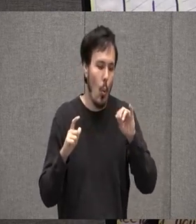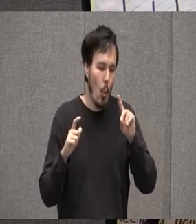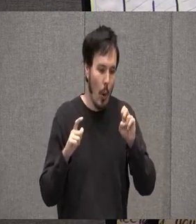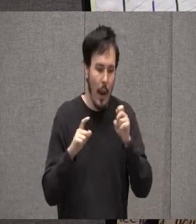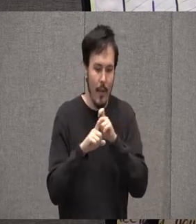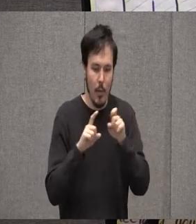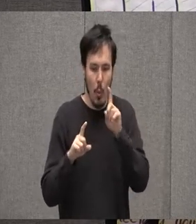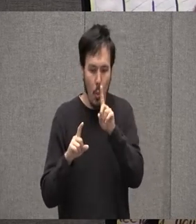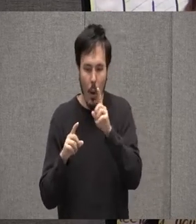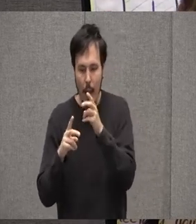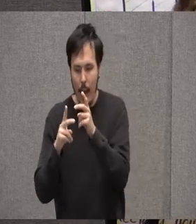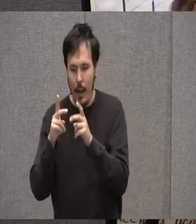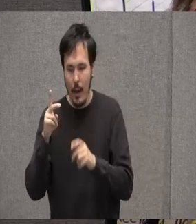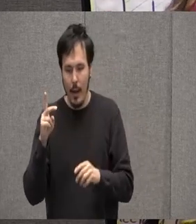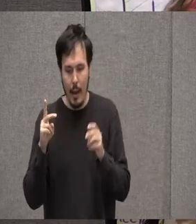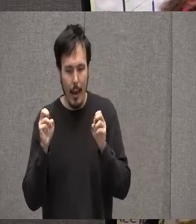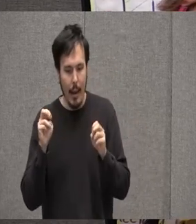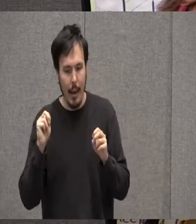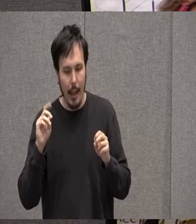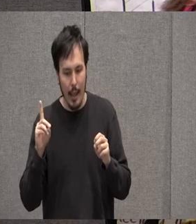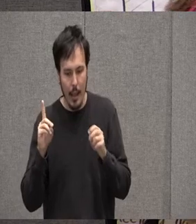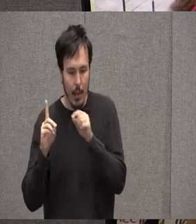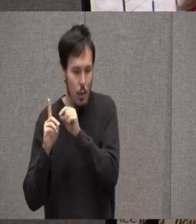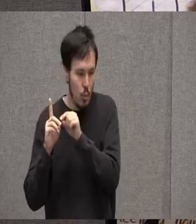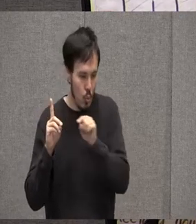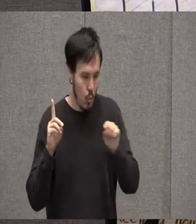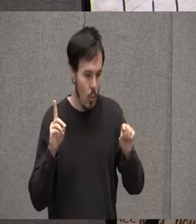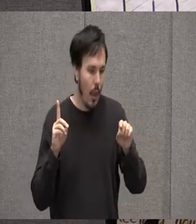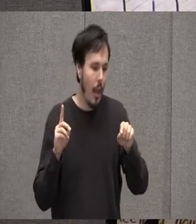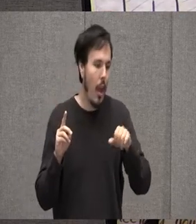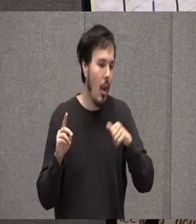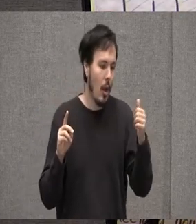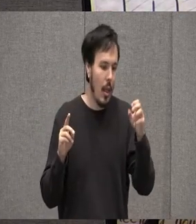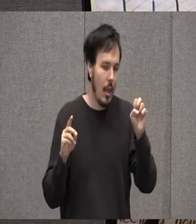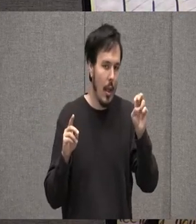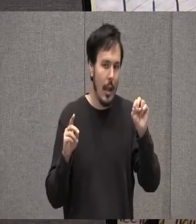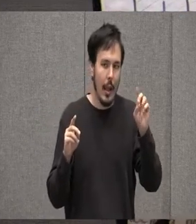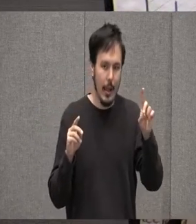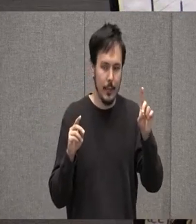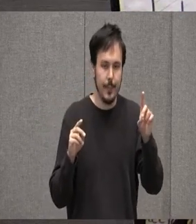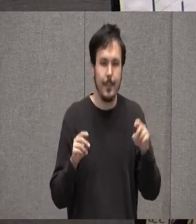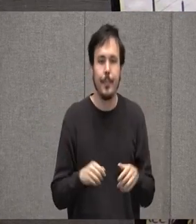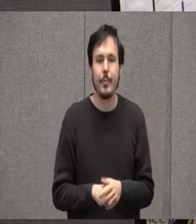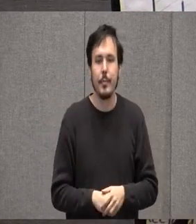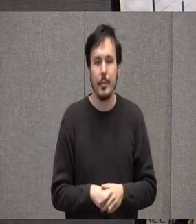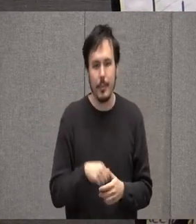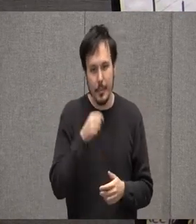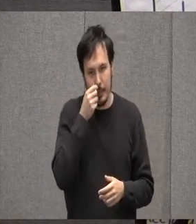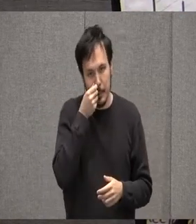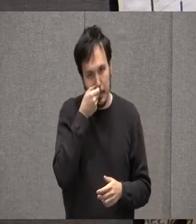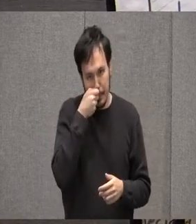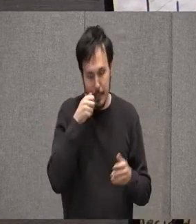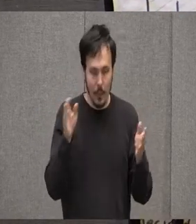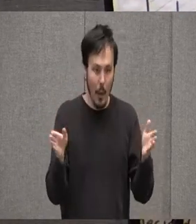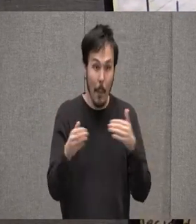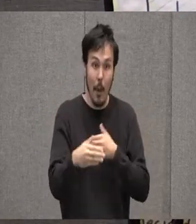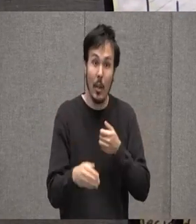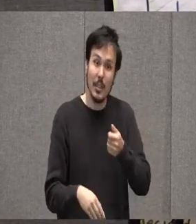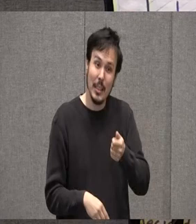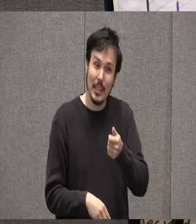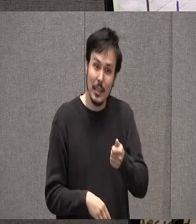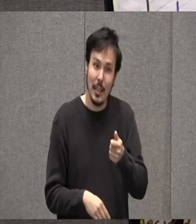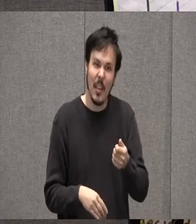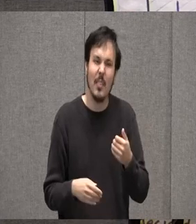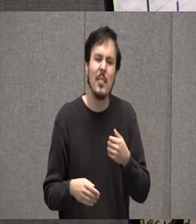Each box measures 9 inches by 15 inches. And they went ahead and they have given us an example. On number one, it says, how